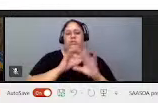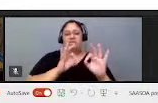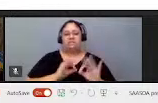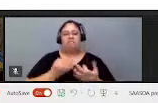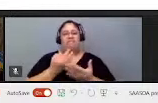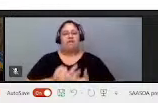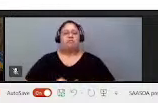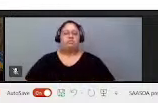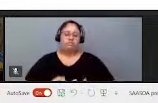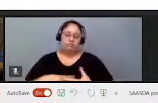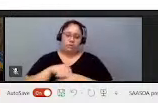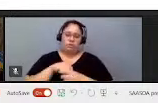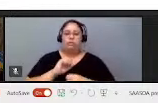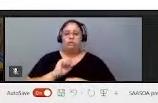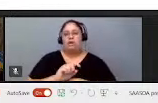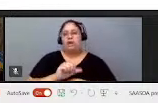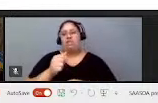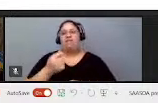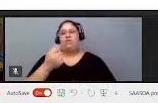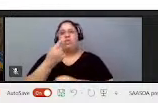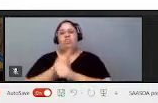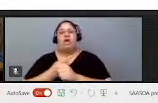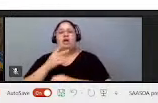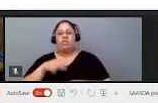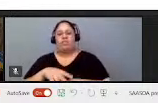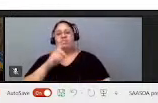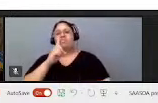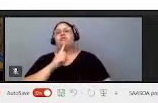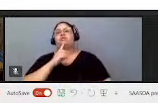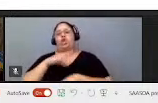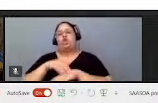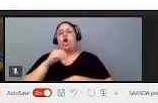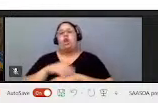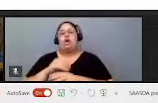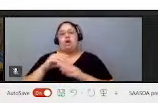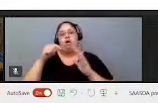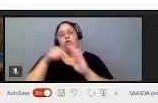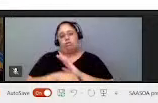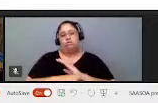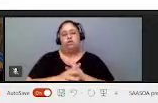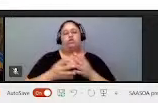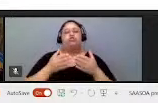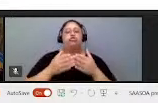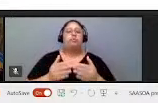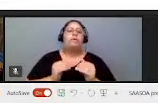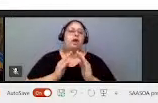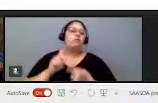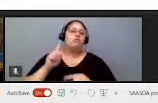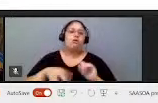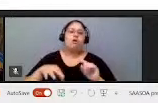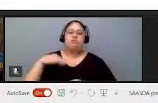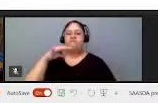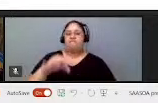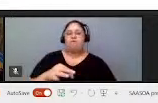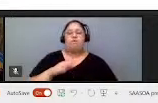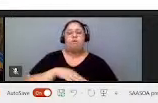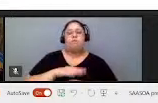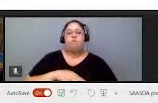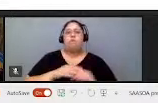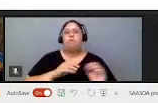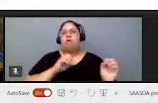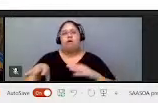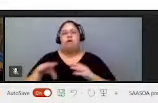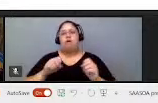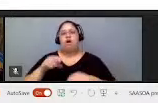factors um that's another couple of thousand dollar down the line and the shipping LS cannot afford to keep on carrying these